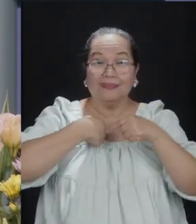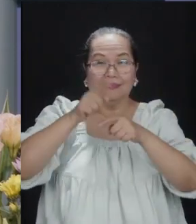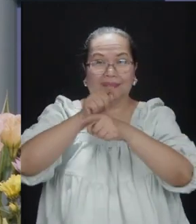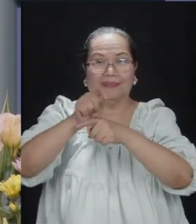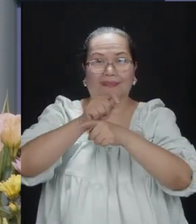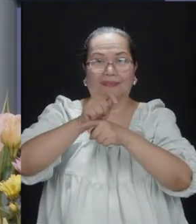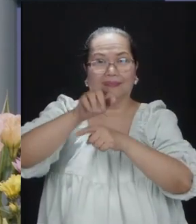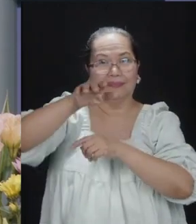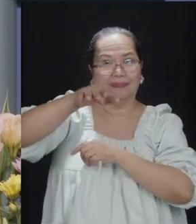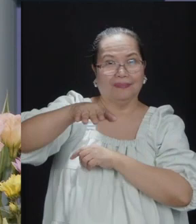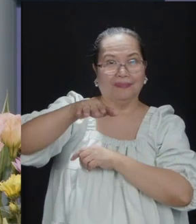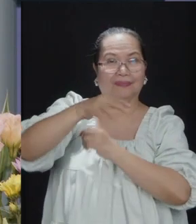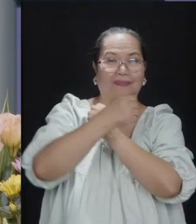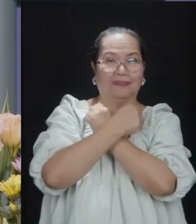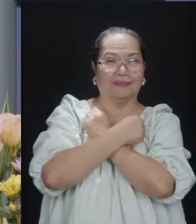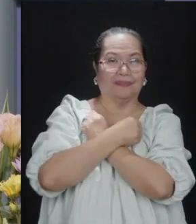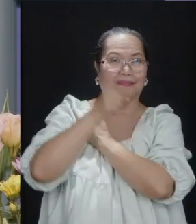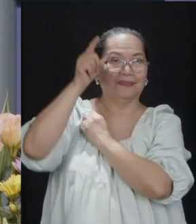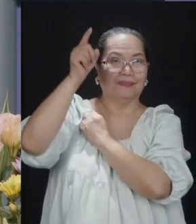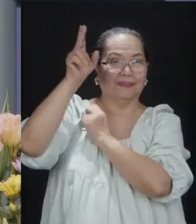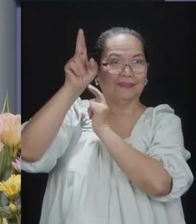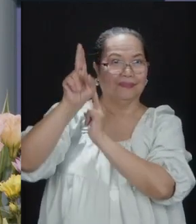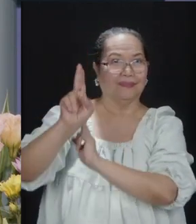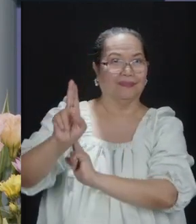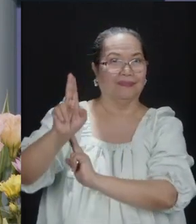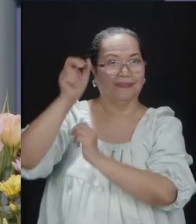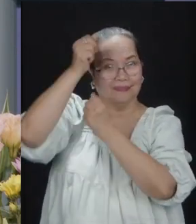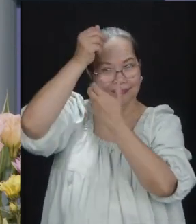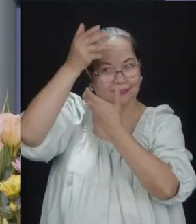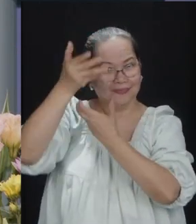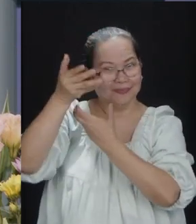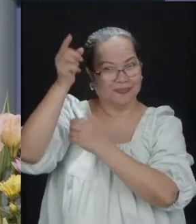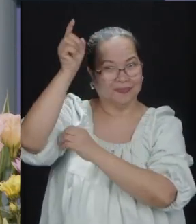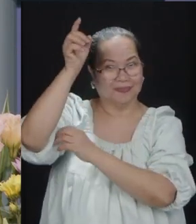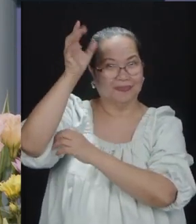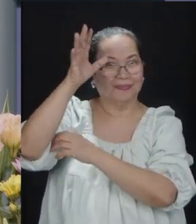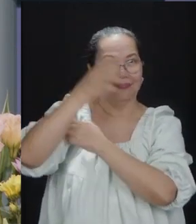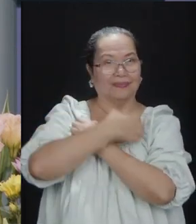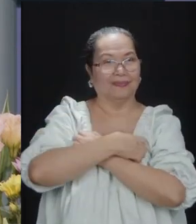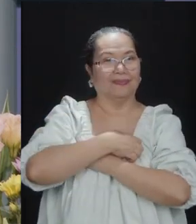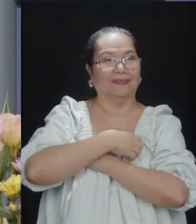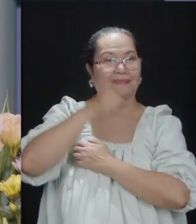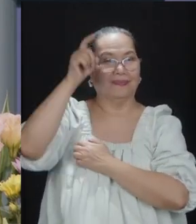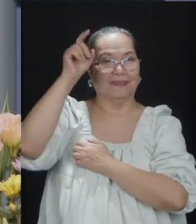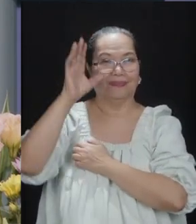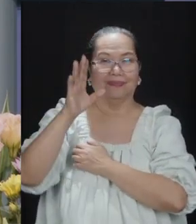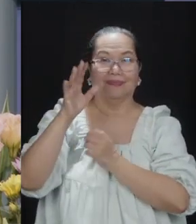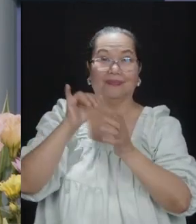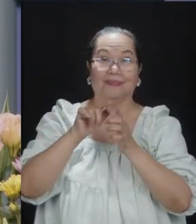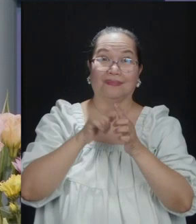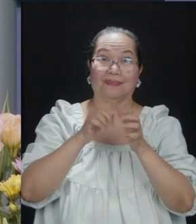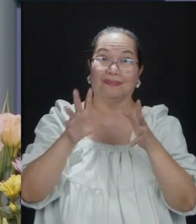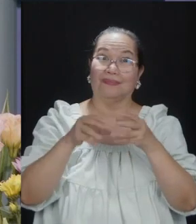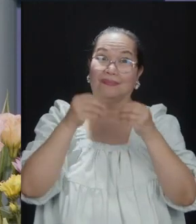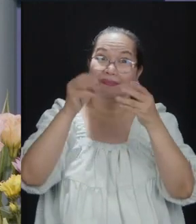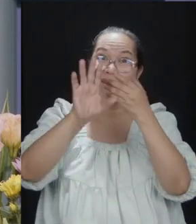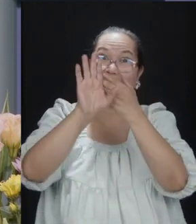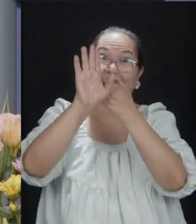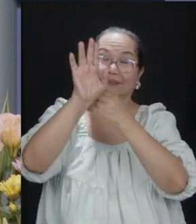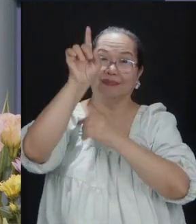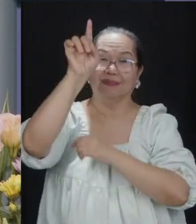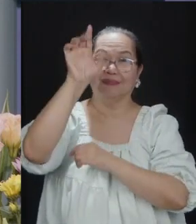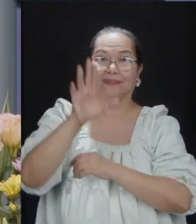our child to love, honor, and obey, and enjoy God. And then we offer them back to